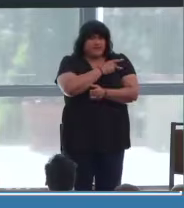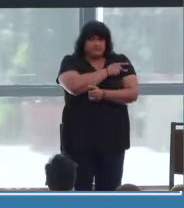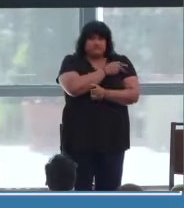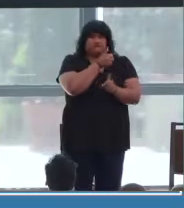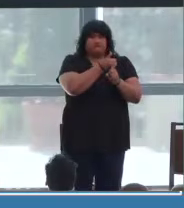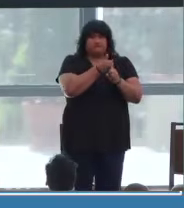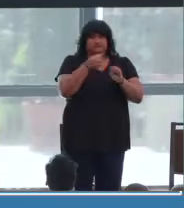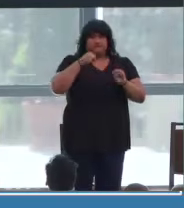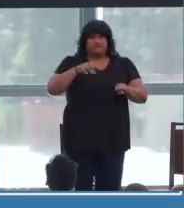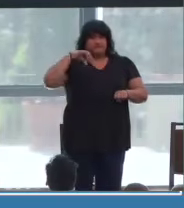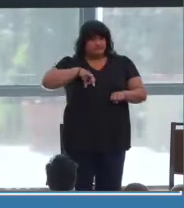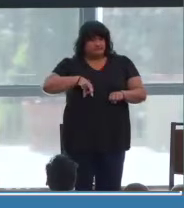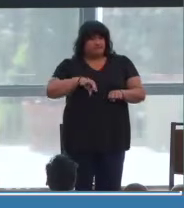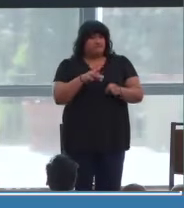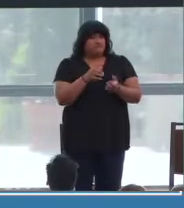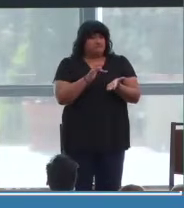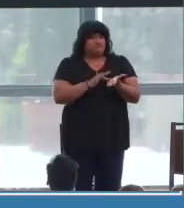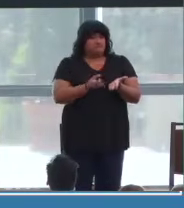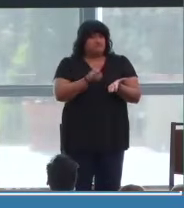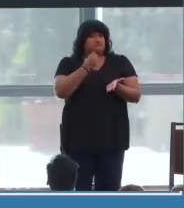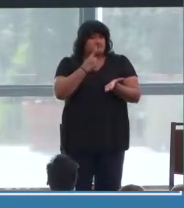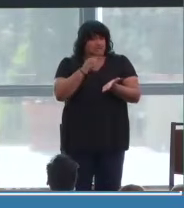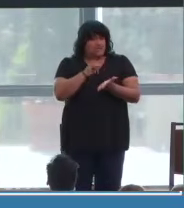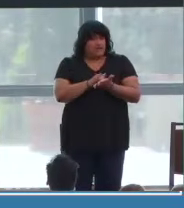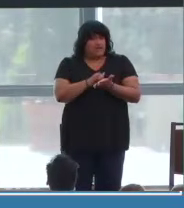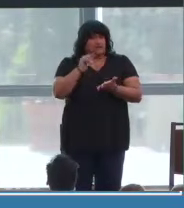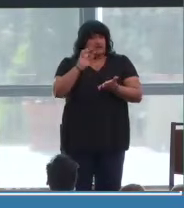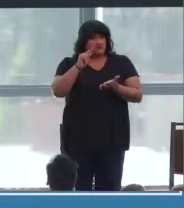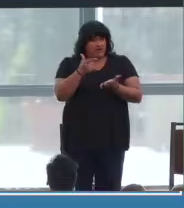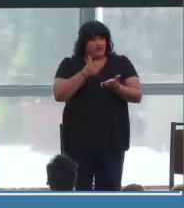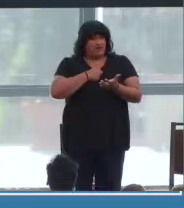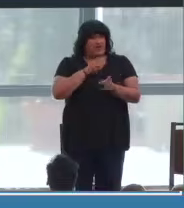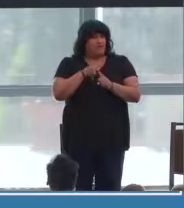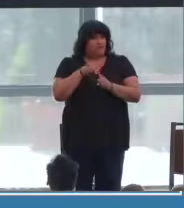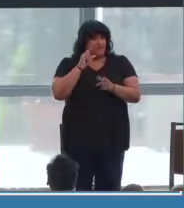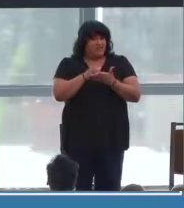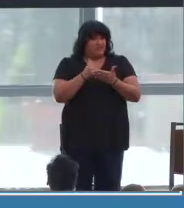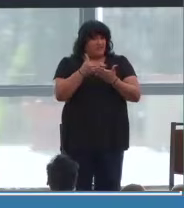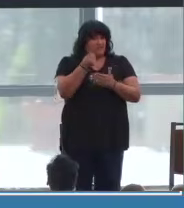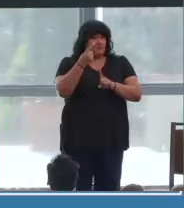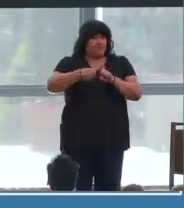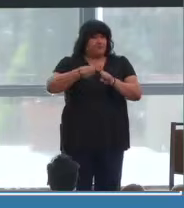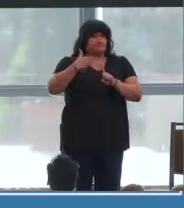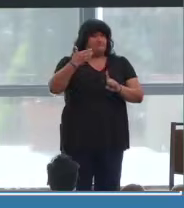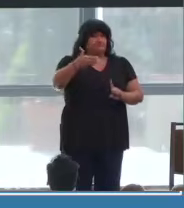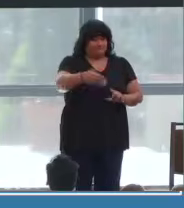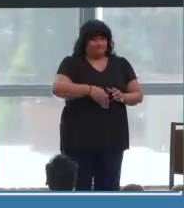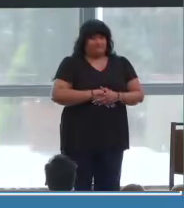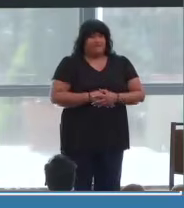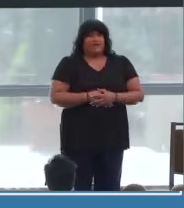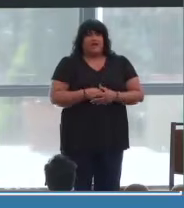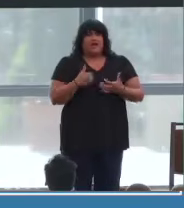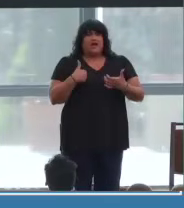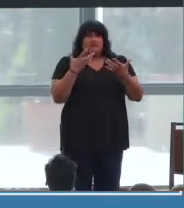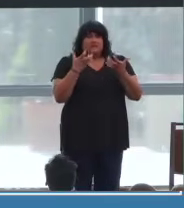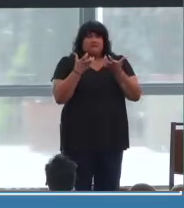eligible for certain Sjogren's drugs that will come out in the next few months. I want to spend a little